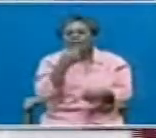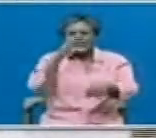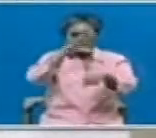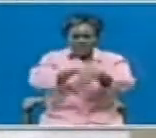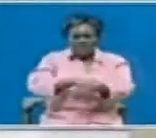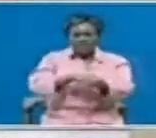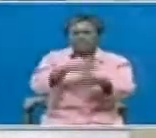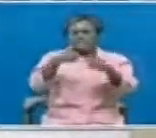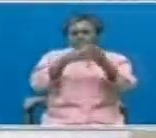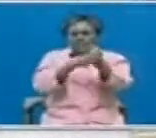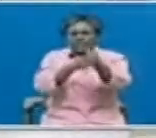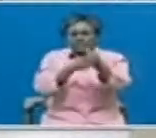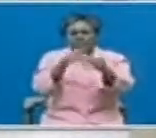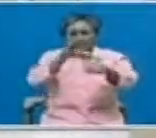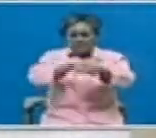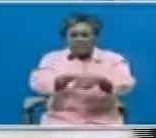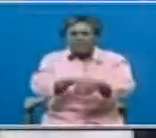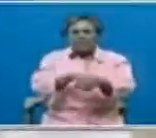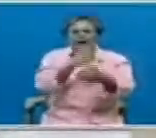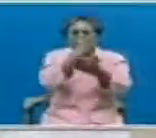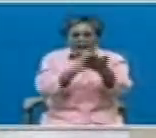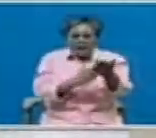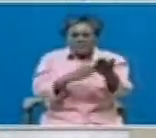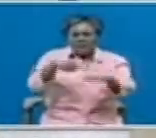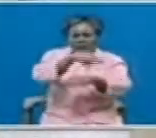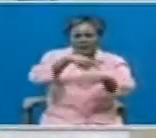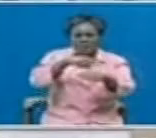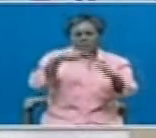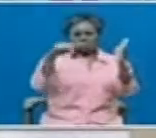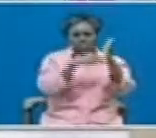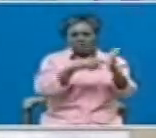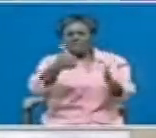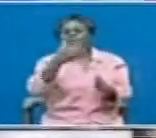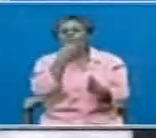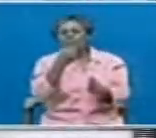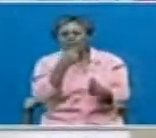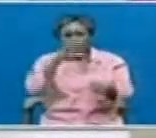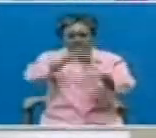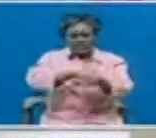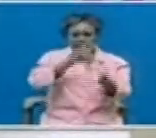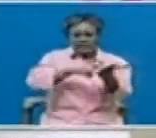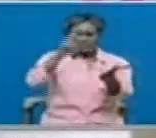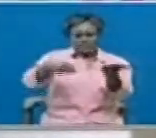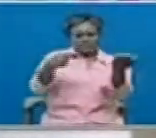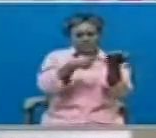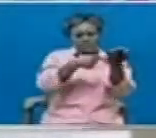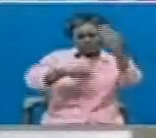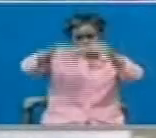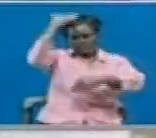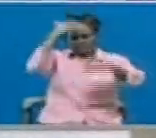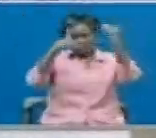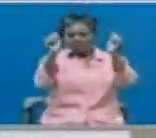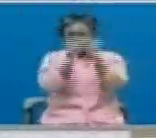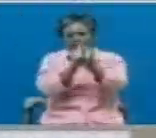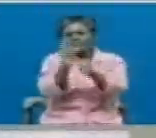side ahead after sounding the boats at the half-hour mark. Douglas Nyerere doubled the advantage for the Technical University side 10